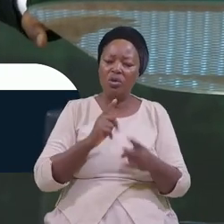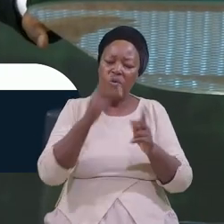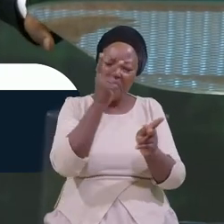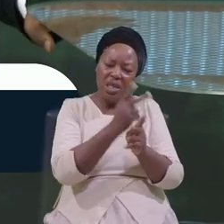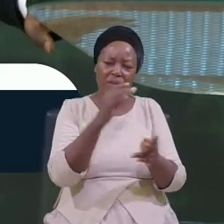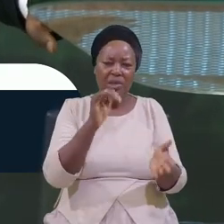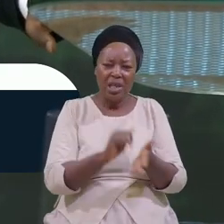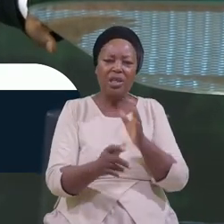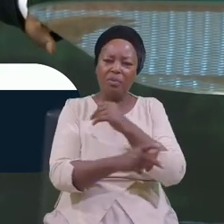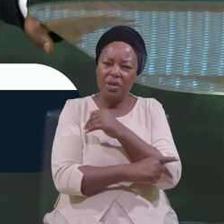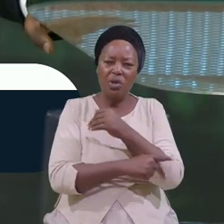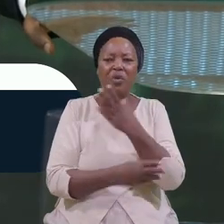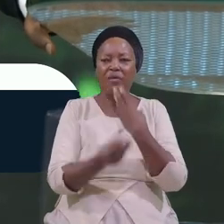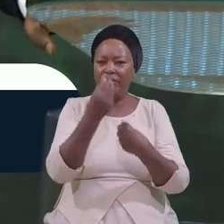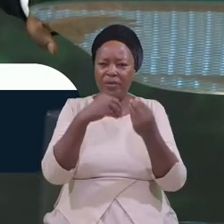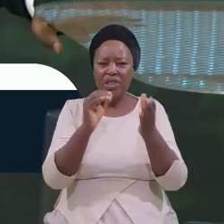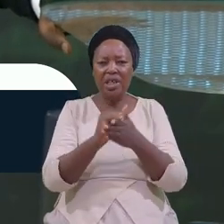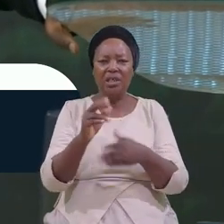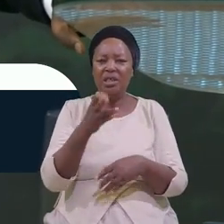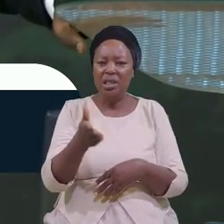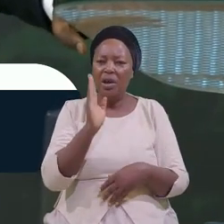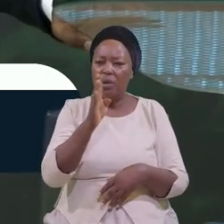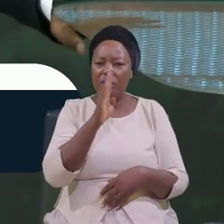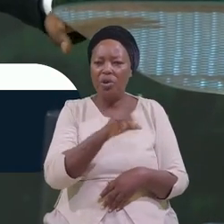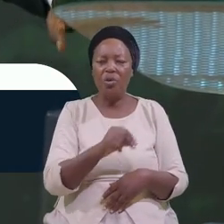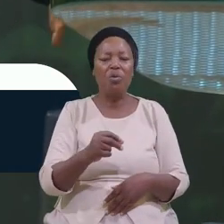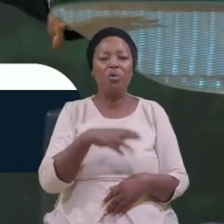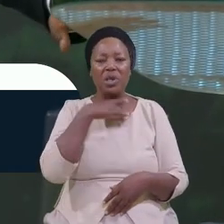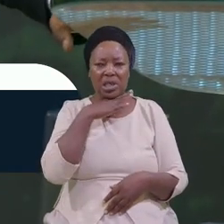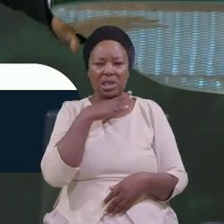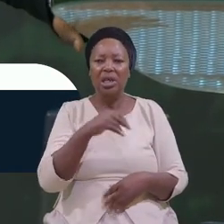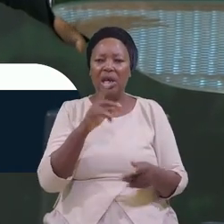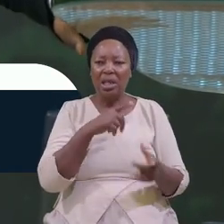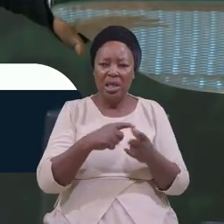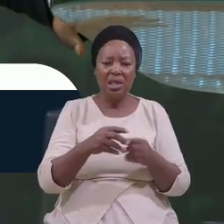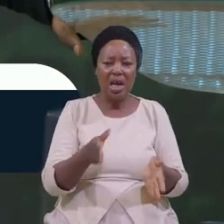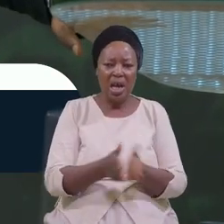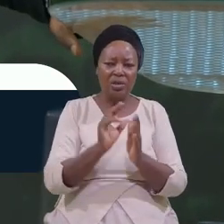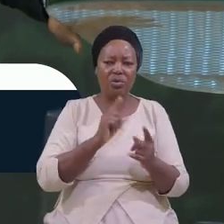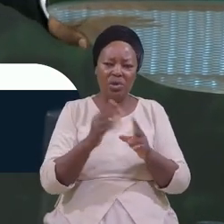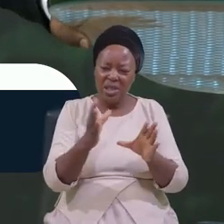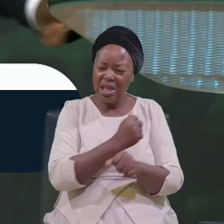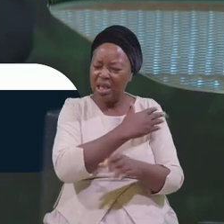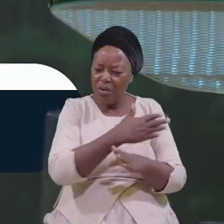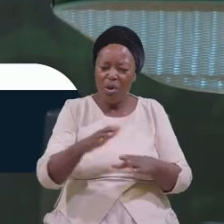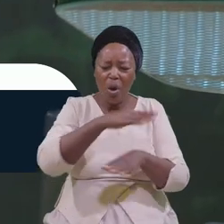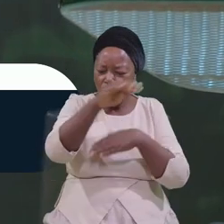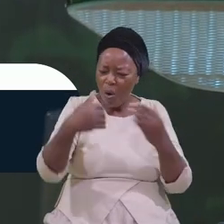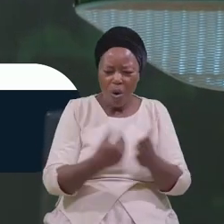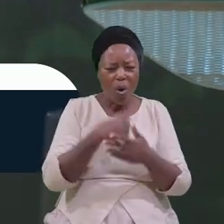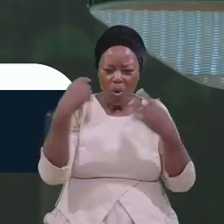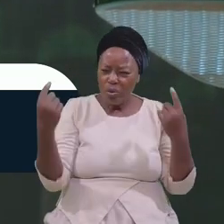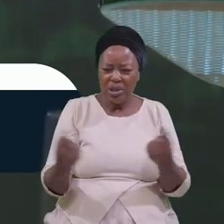no corruption. And he says we should take out all leaven from the house. We take